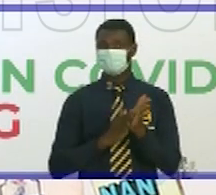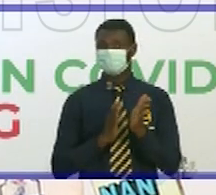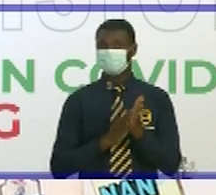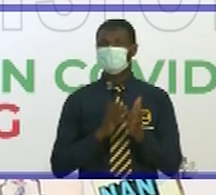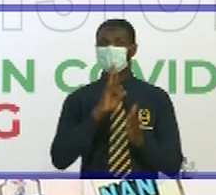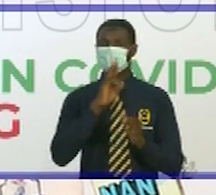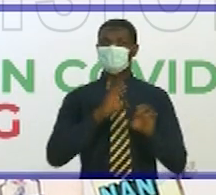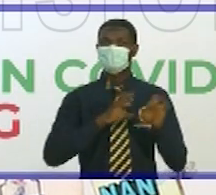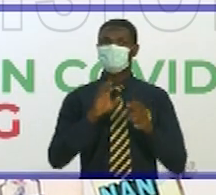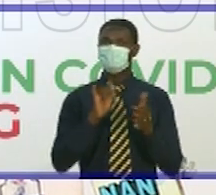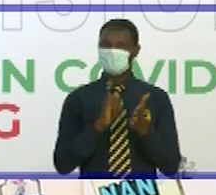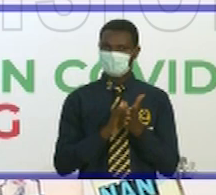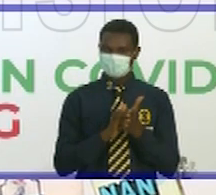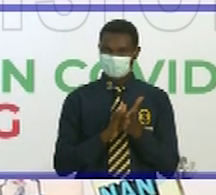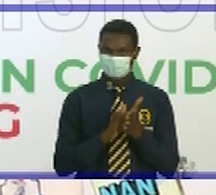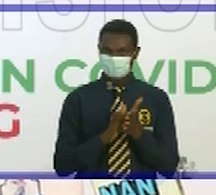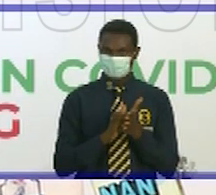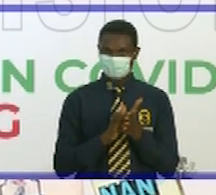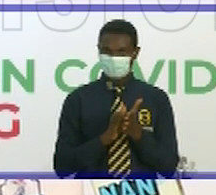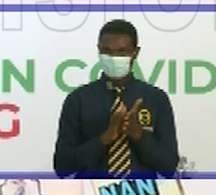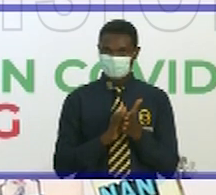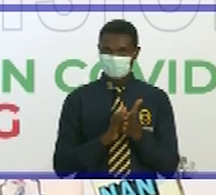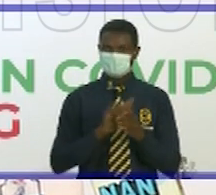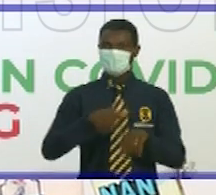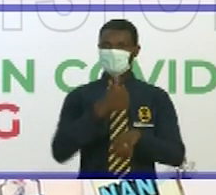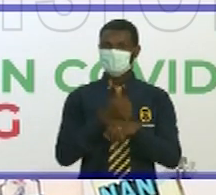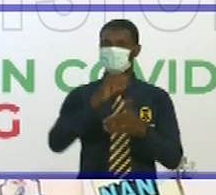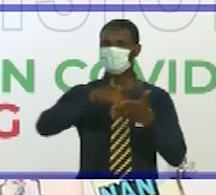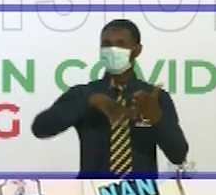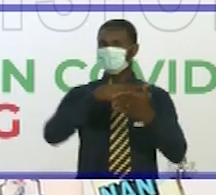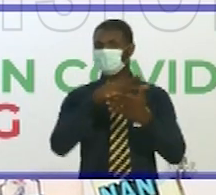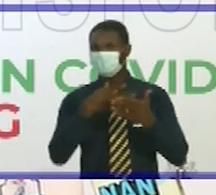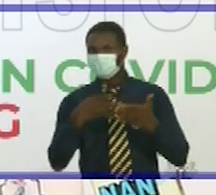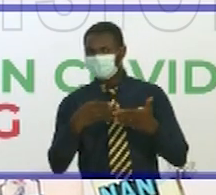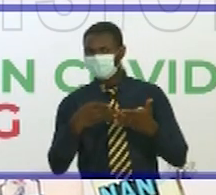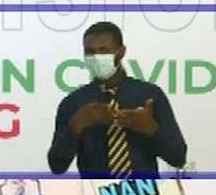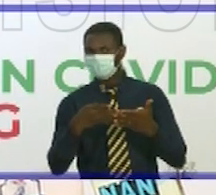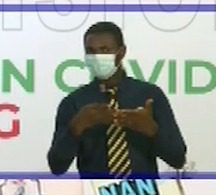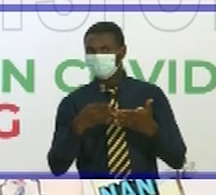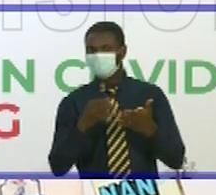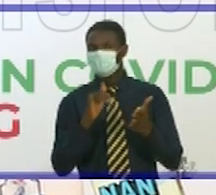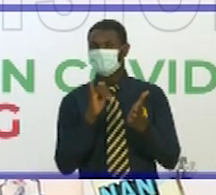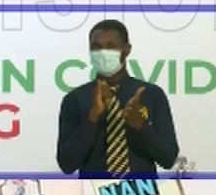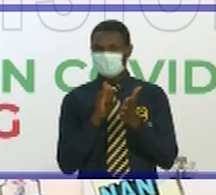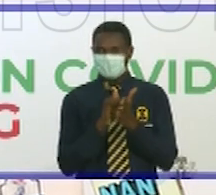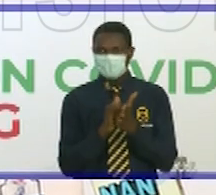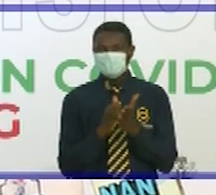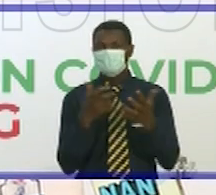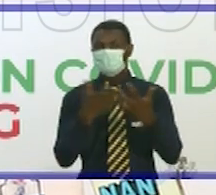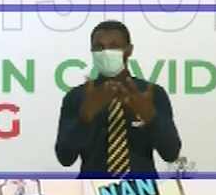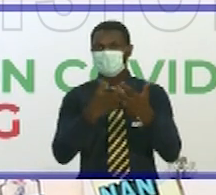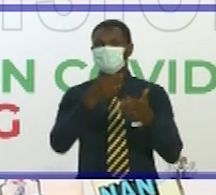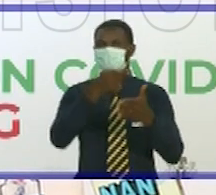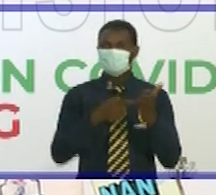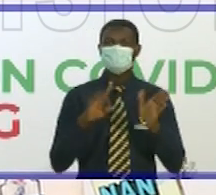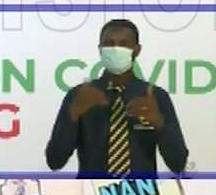that and setting out a timetable along the lines of what we have already explained. And